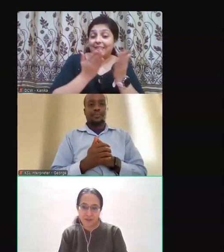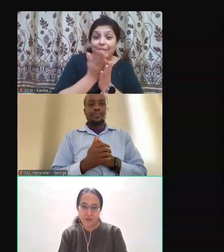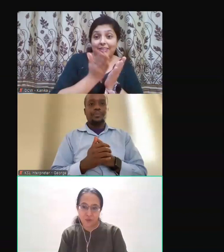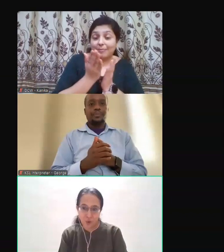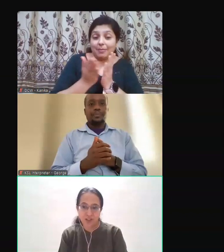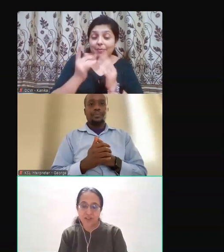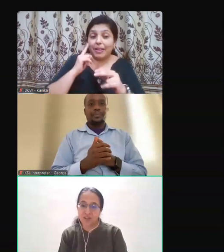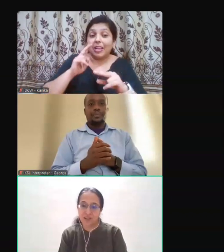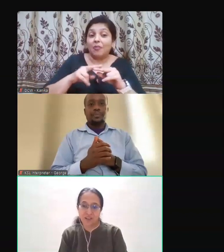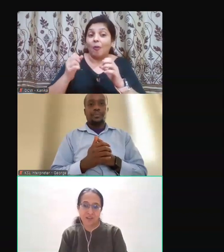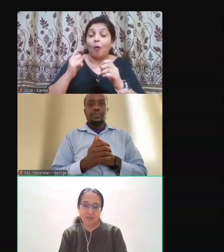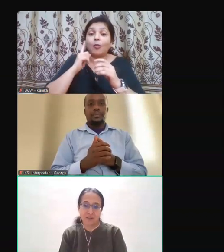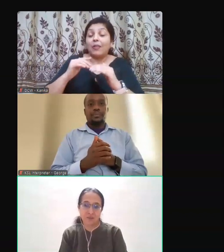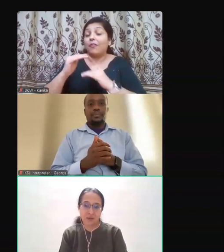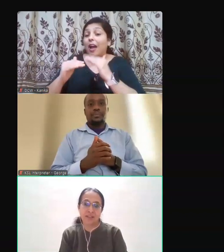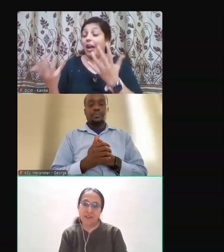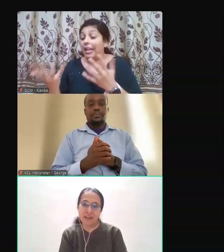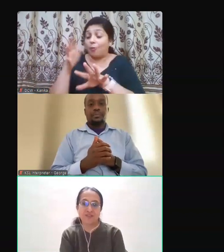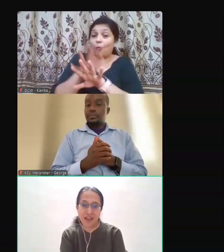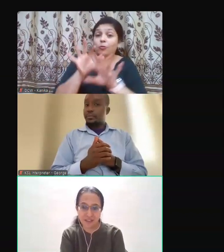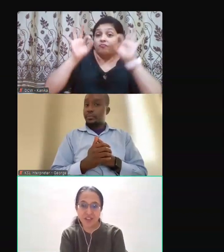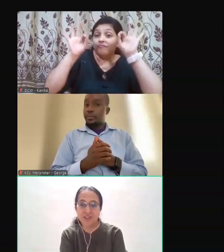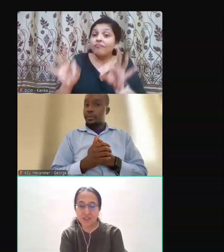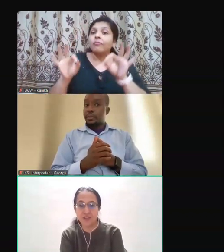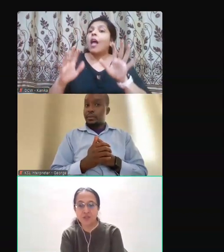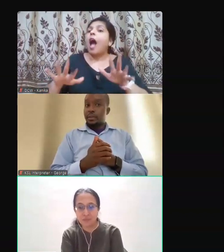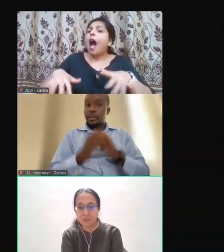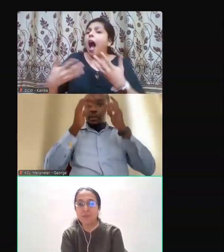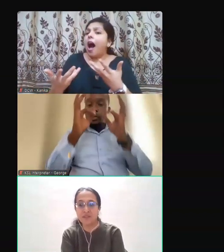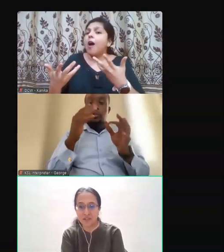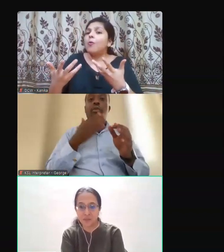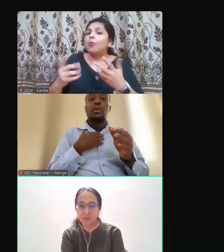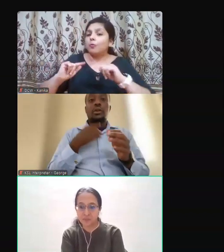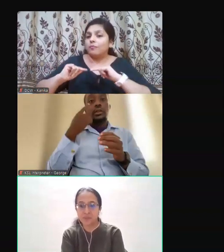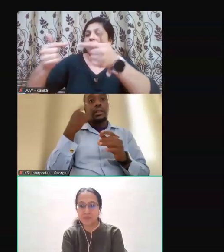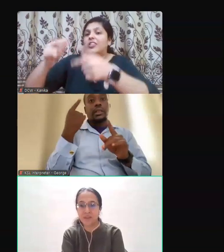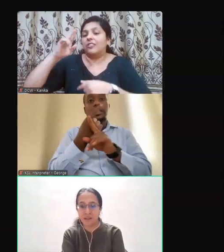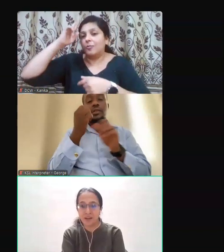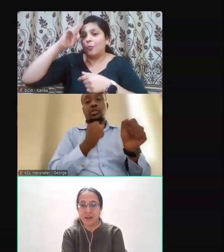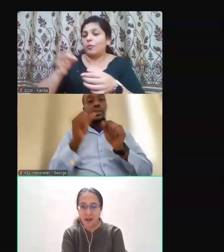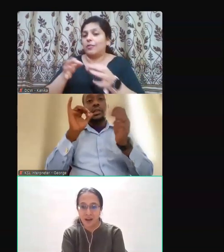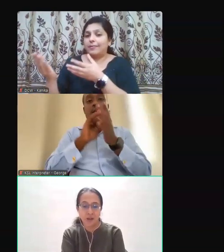So if you would want to look at the various strategies that you can implement